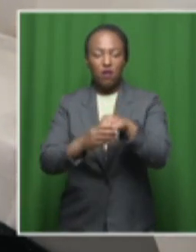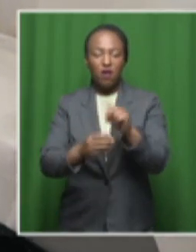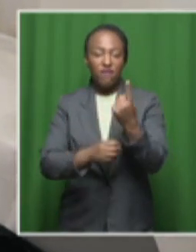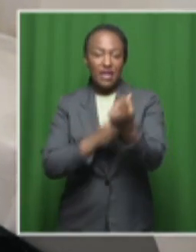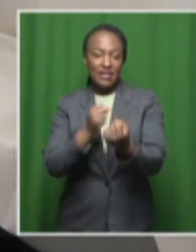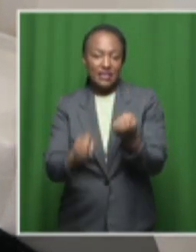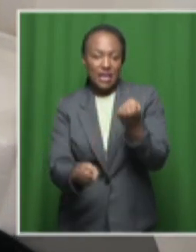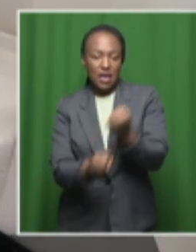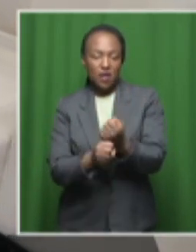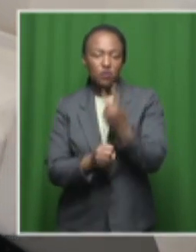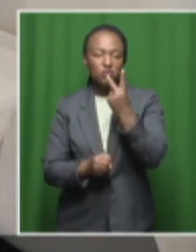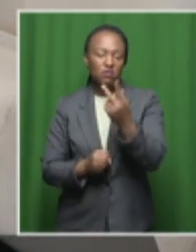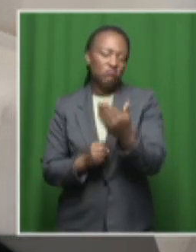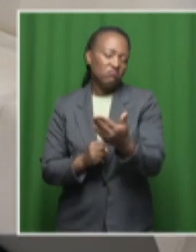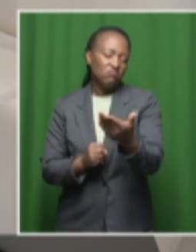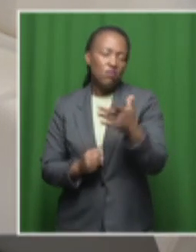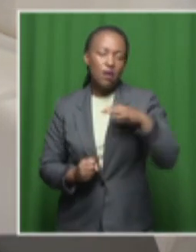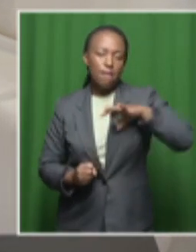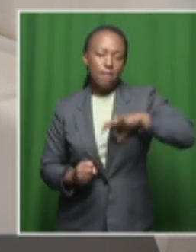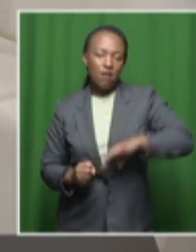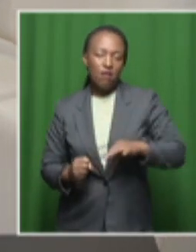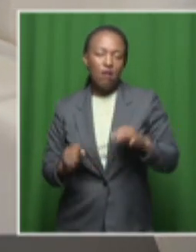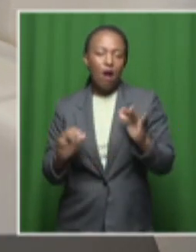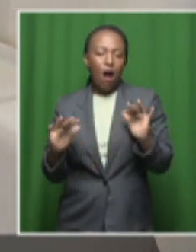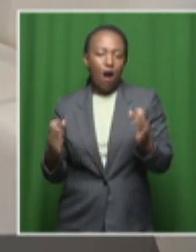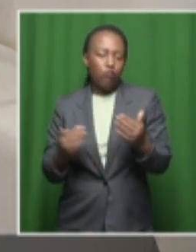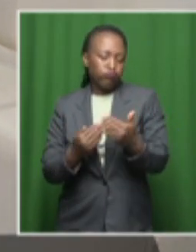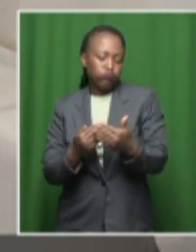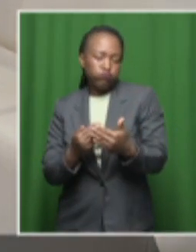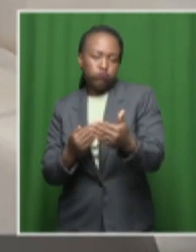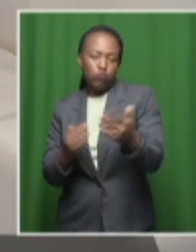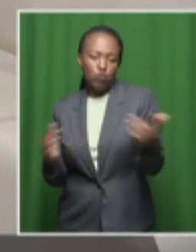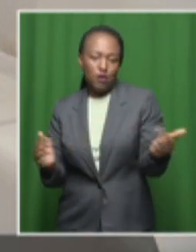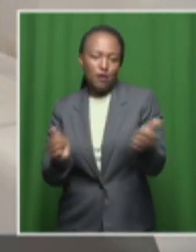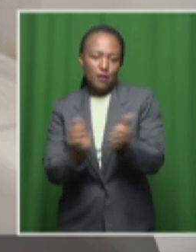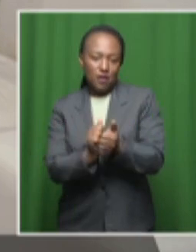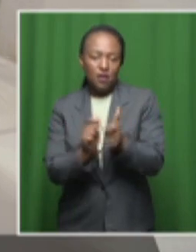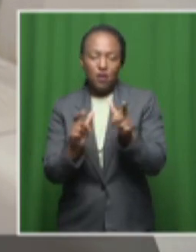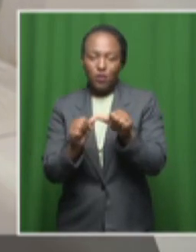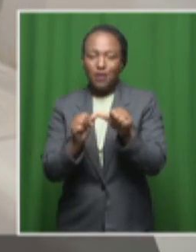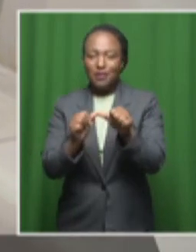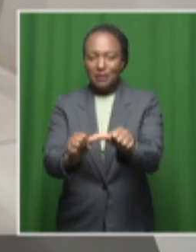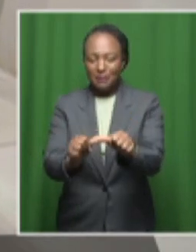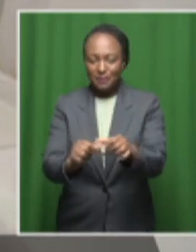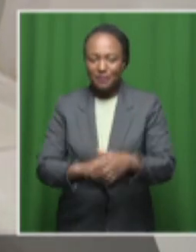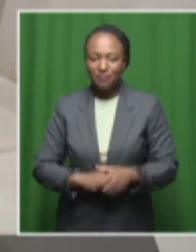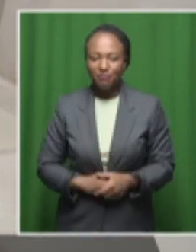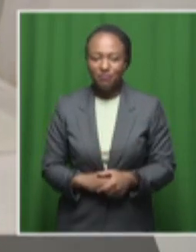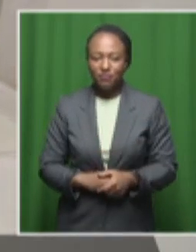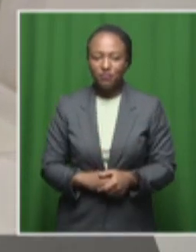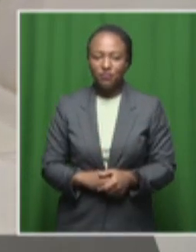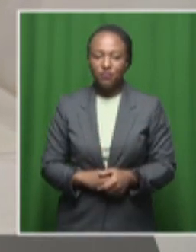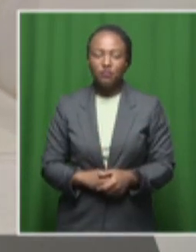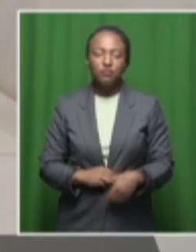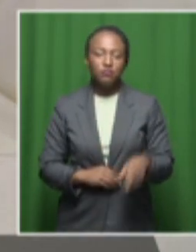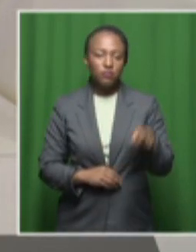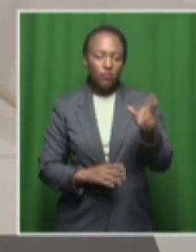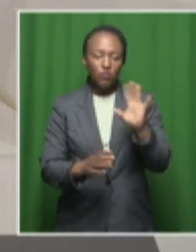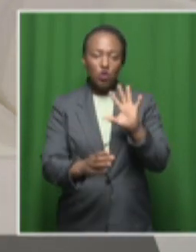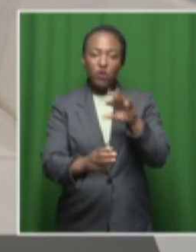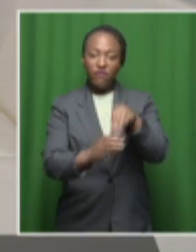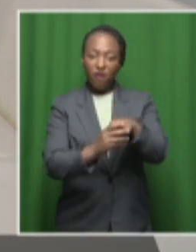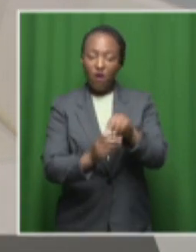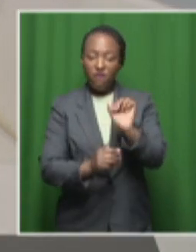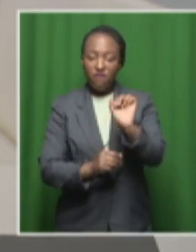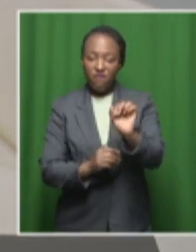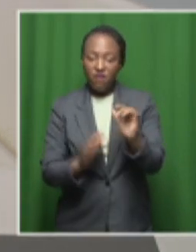what the benefits are and how much we've yielded through this partnership and continue going forward. Let's speak to your involvement, because you